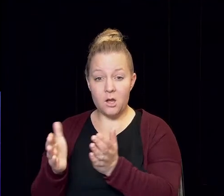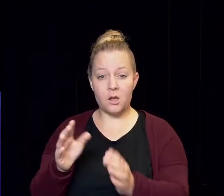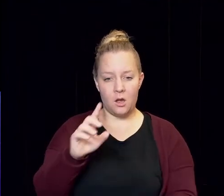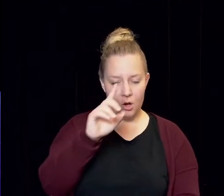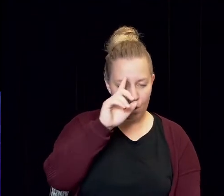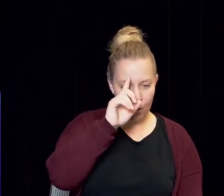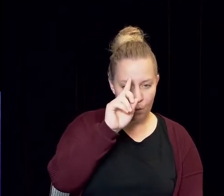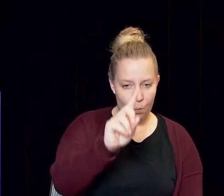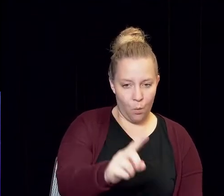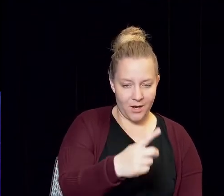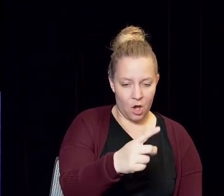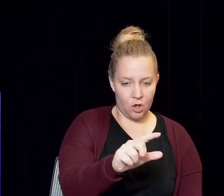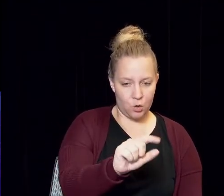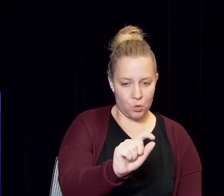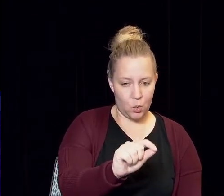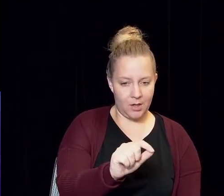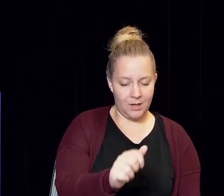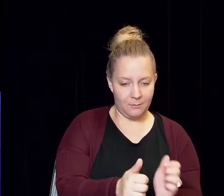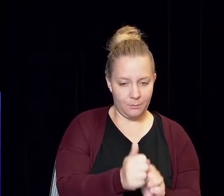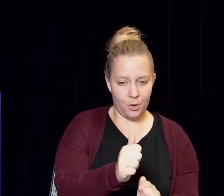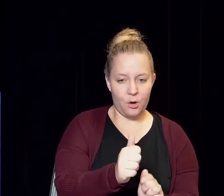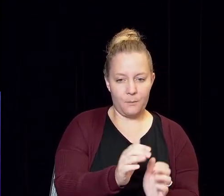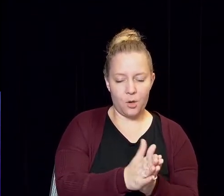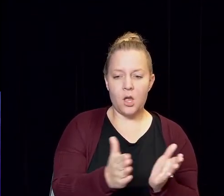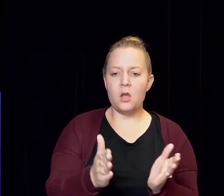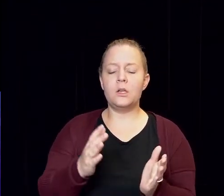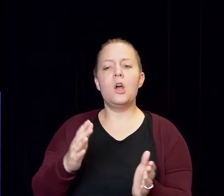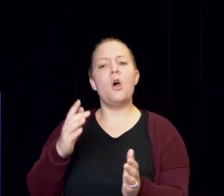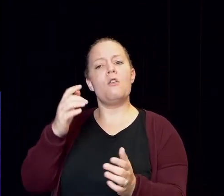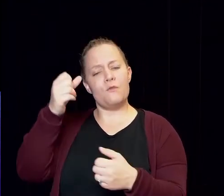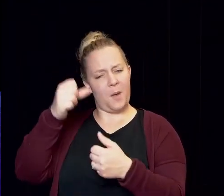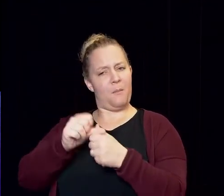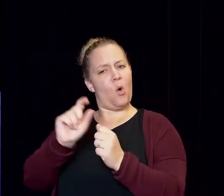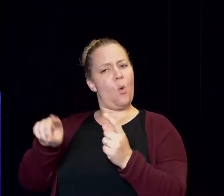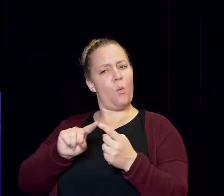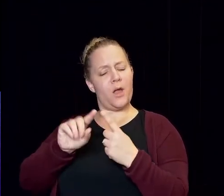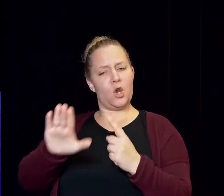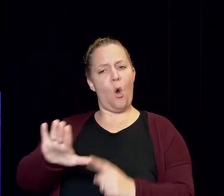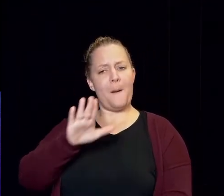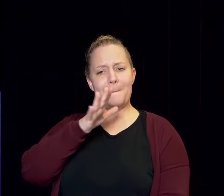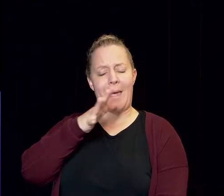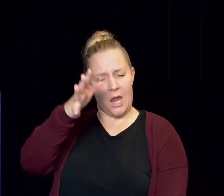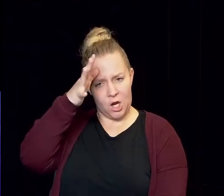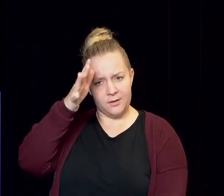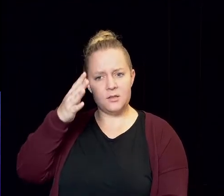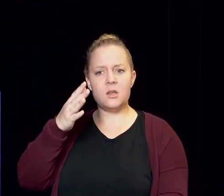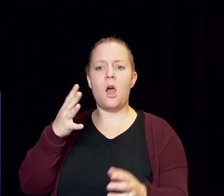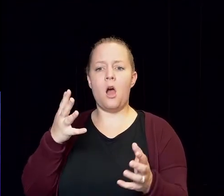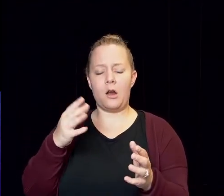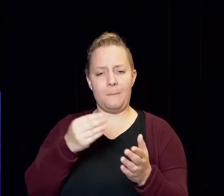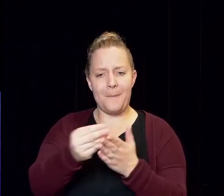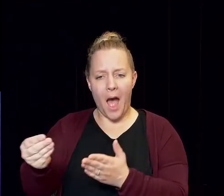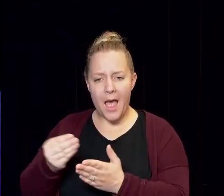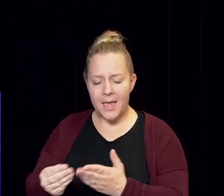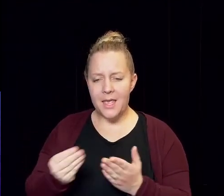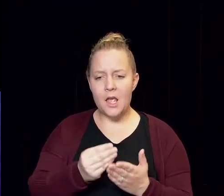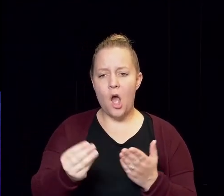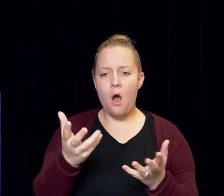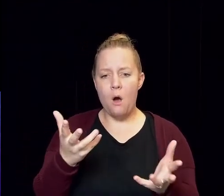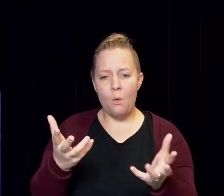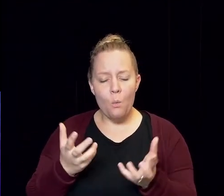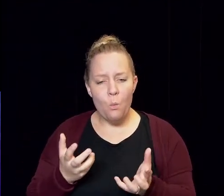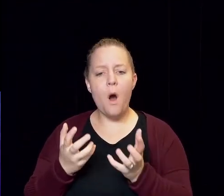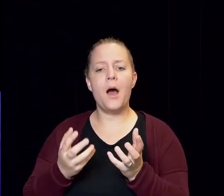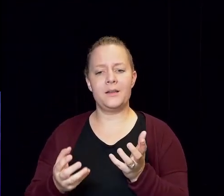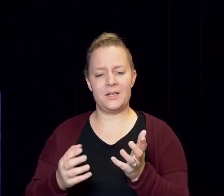the cheaper buy, right? They don't want to get the more expensive item. So between these two things, you would say